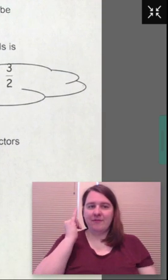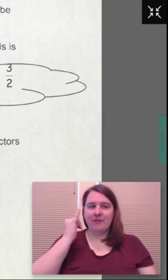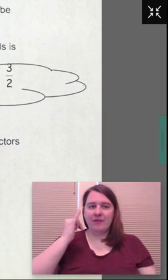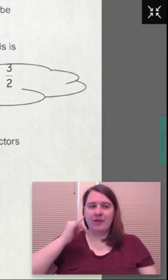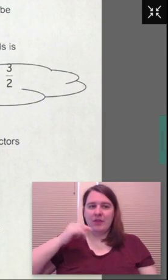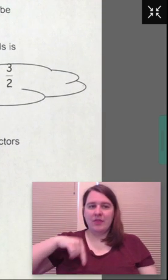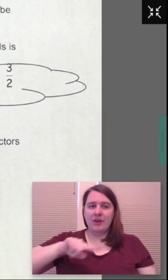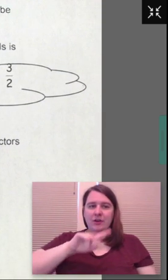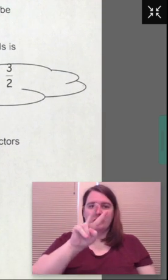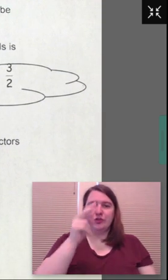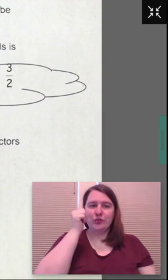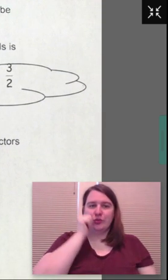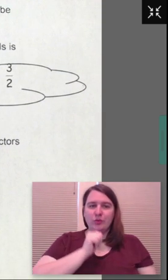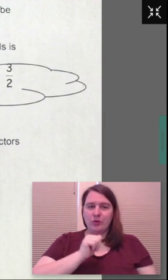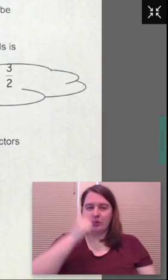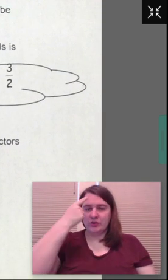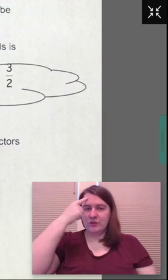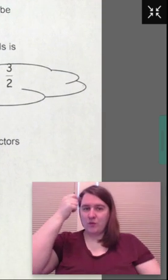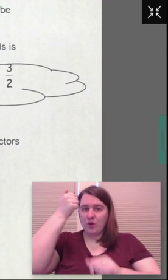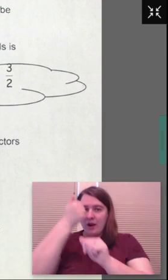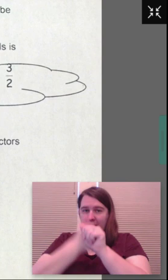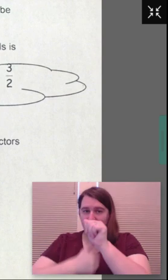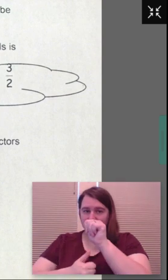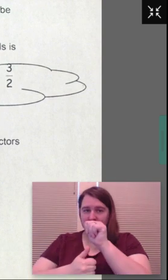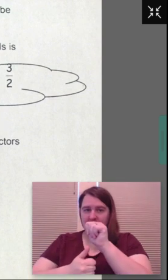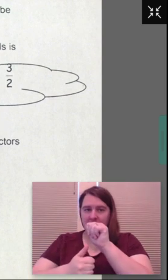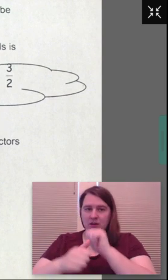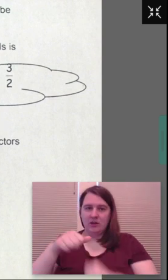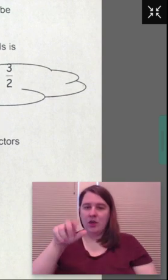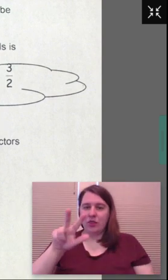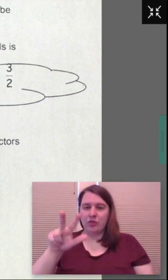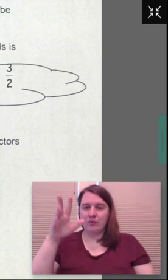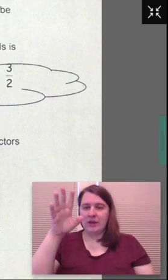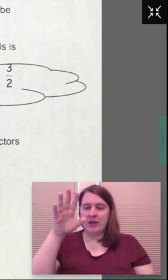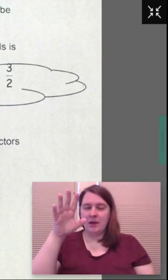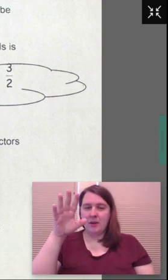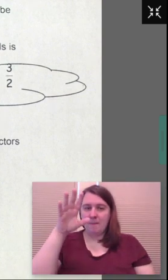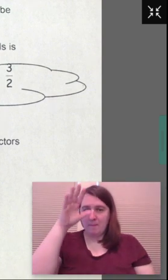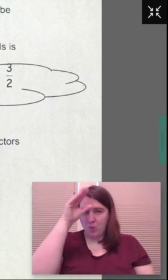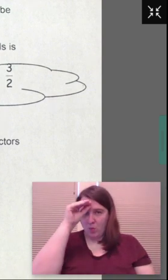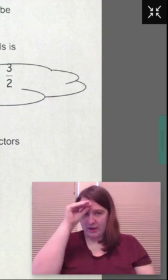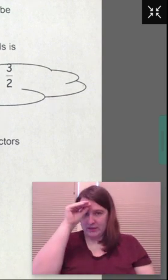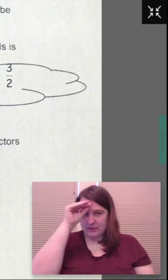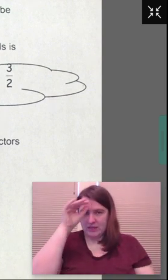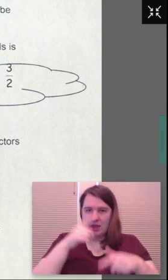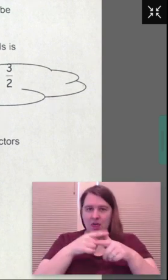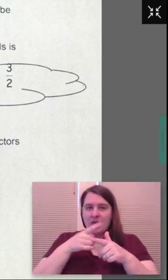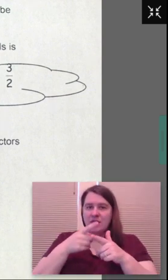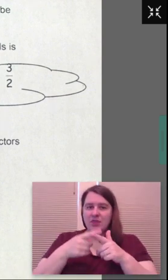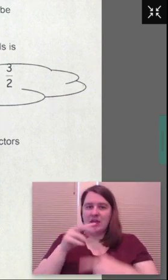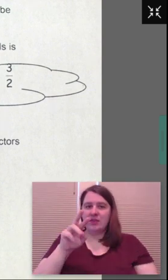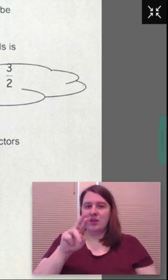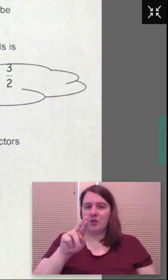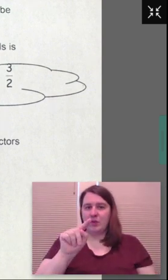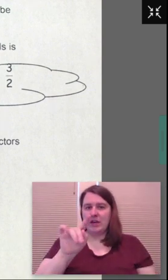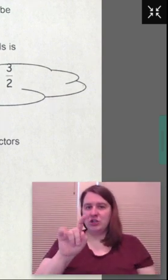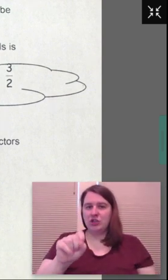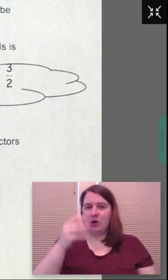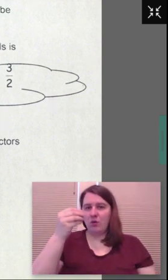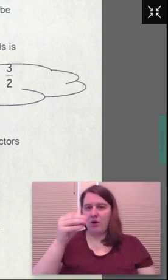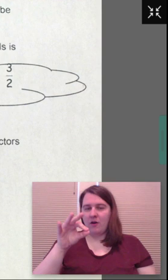Okay, if there are two girls for every three boys, then